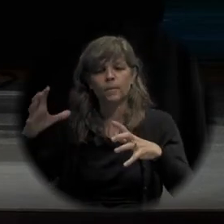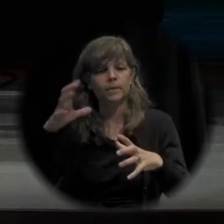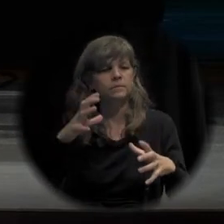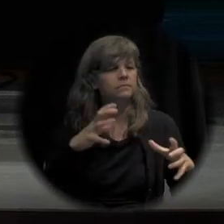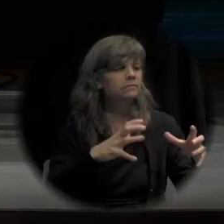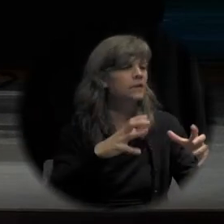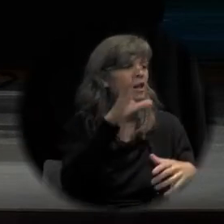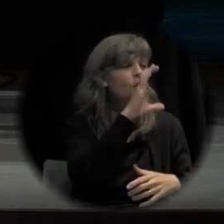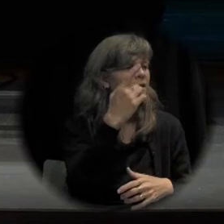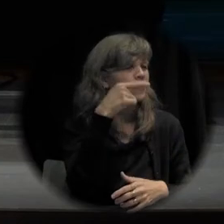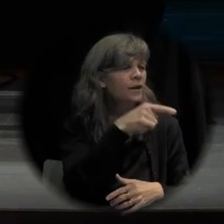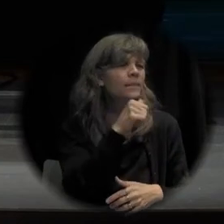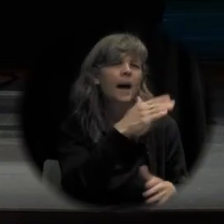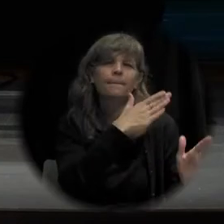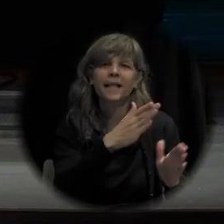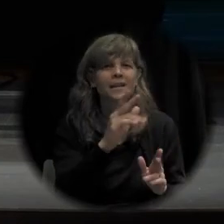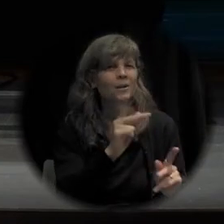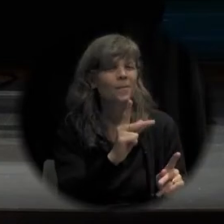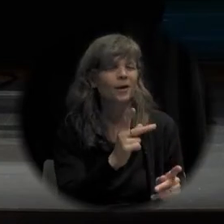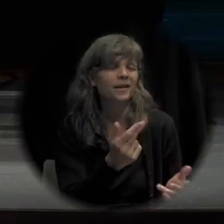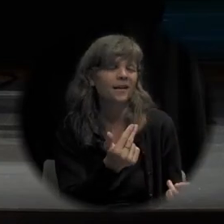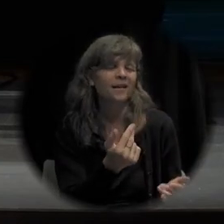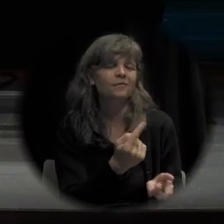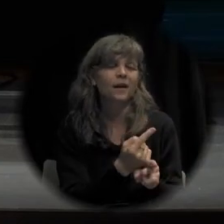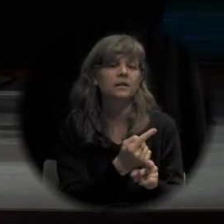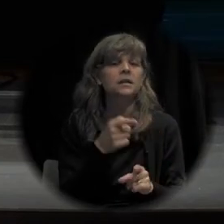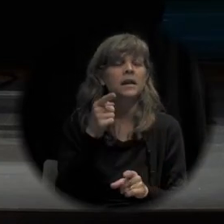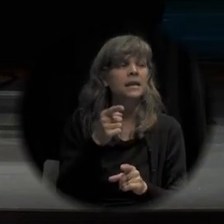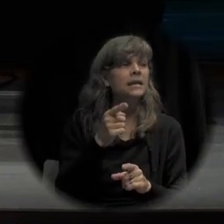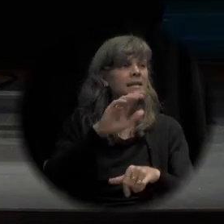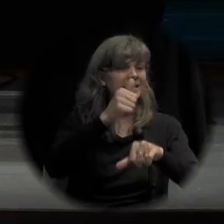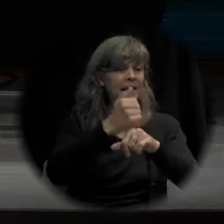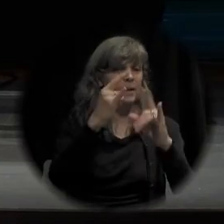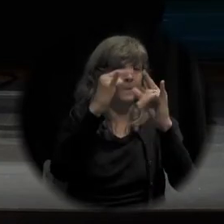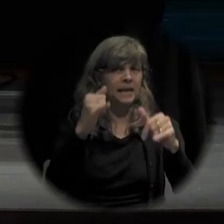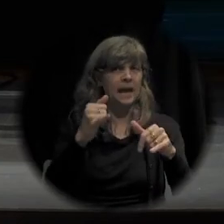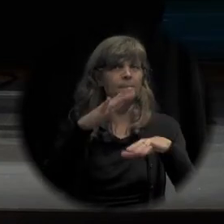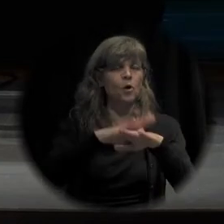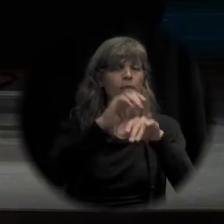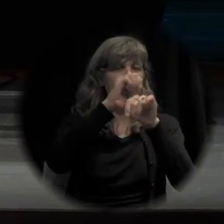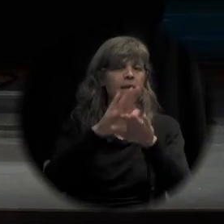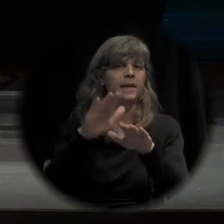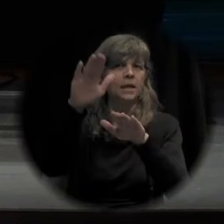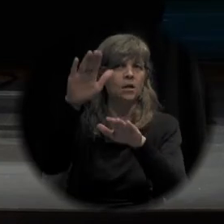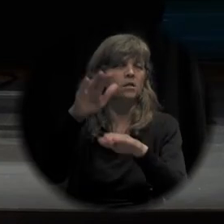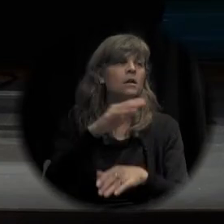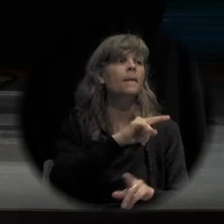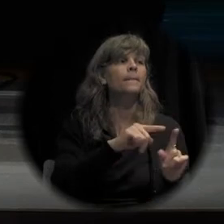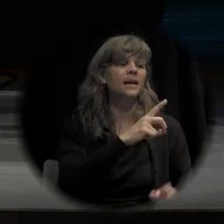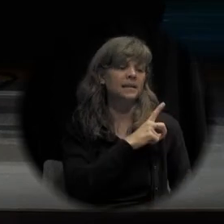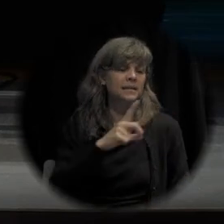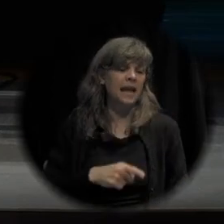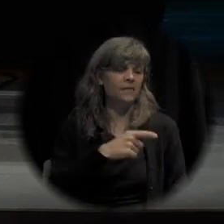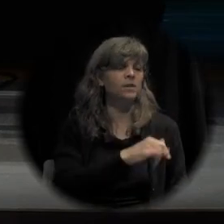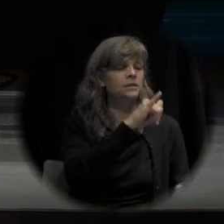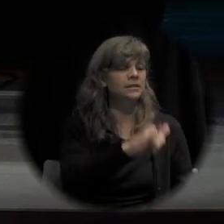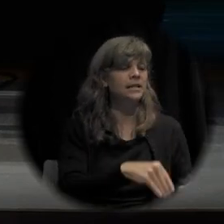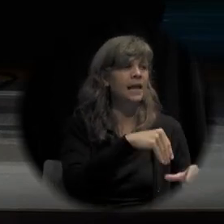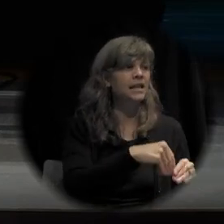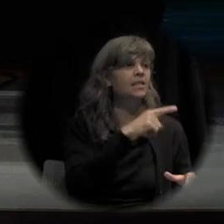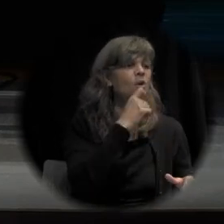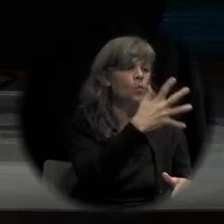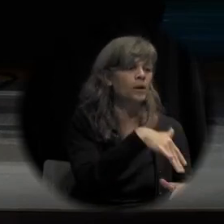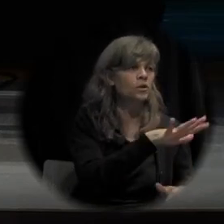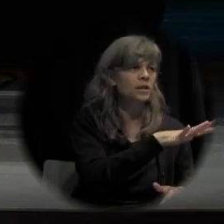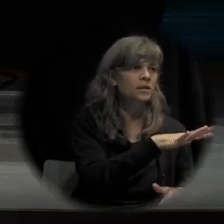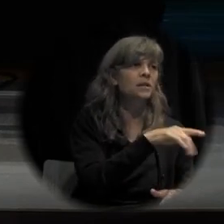for him. And Saul encamped on the hill of Hakkelah, which is beside the road in the east of Yeshimon. But David remained in the wilderness. When he